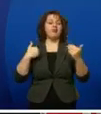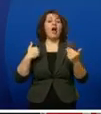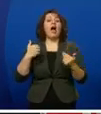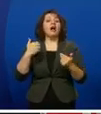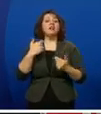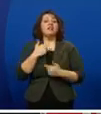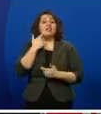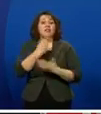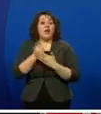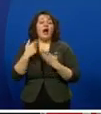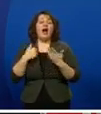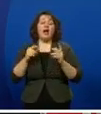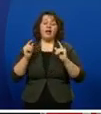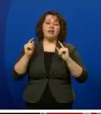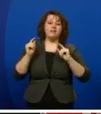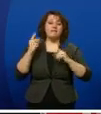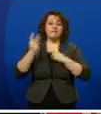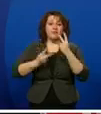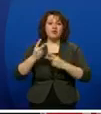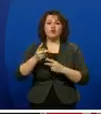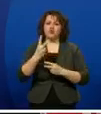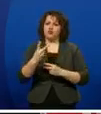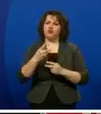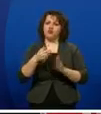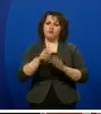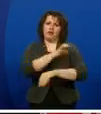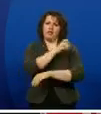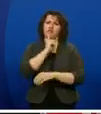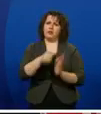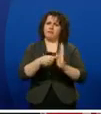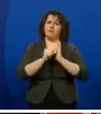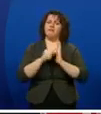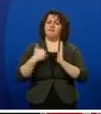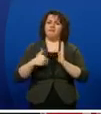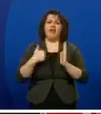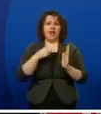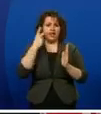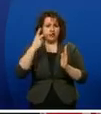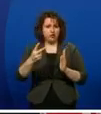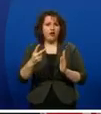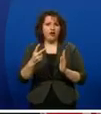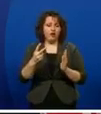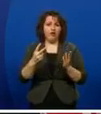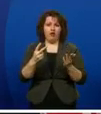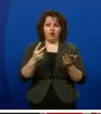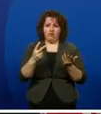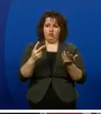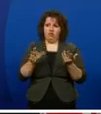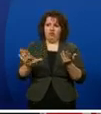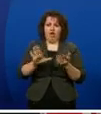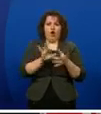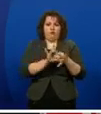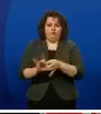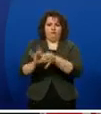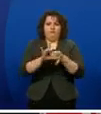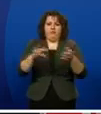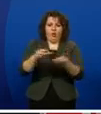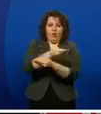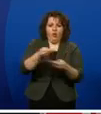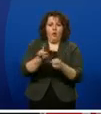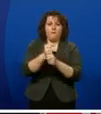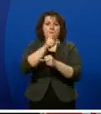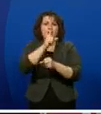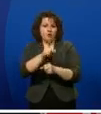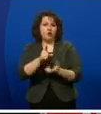extremely impressive community vaccination clinics, and I got the opportunity to see firsthand the level of coordination that it takes to